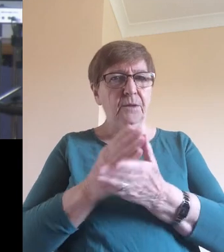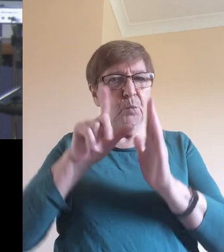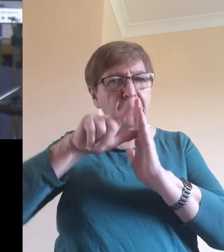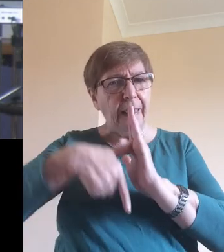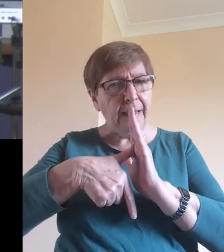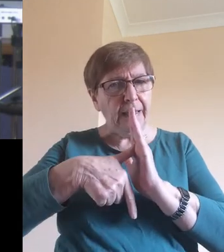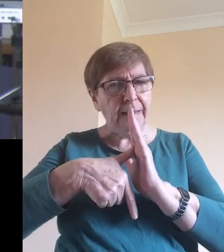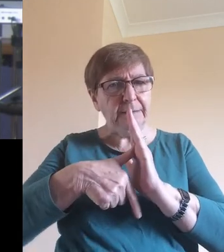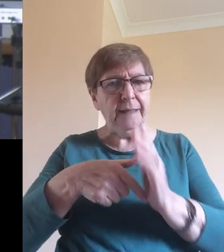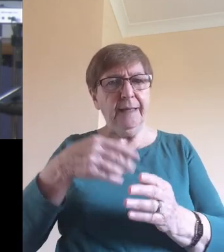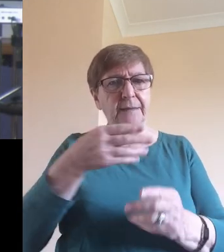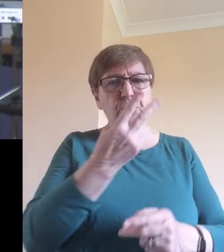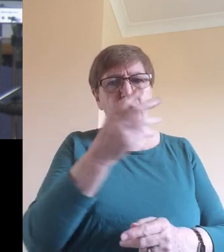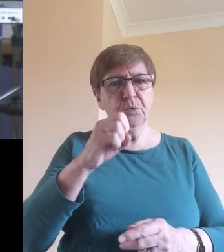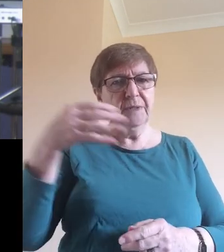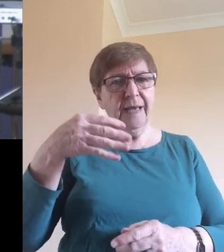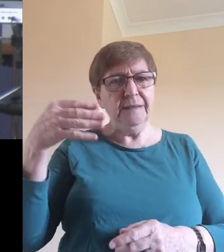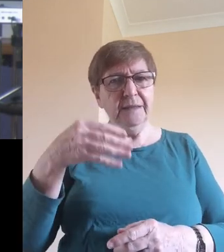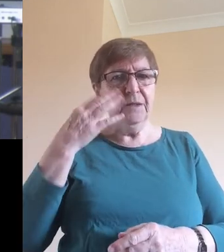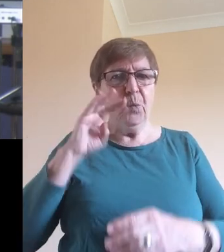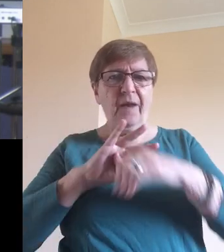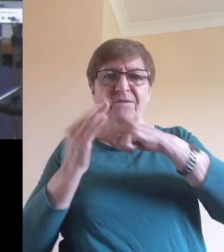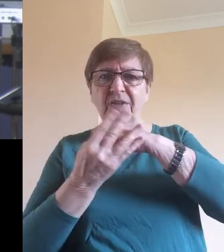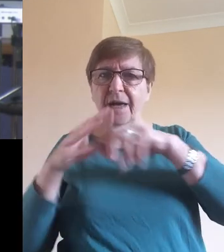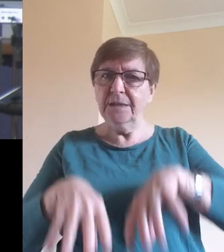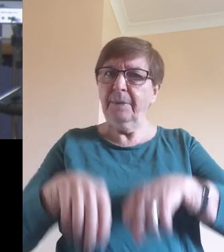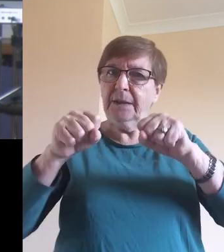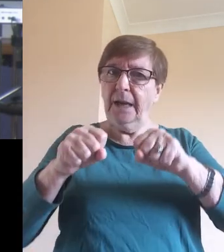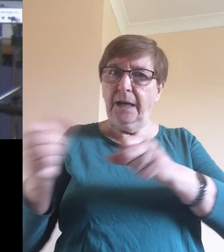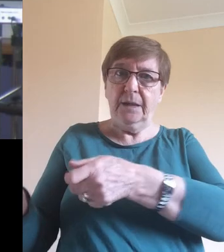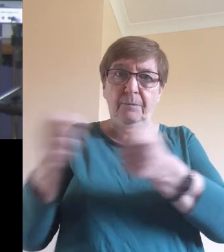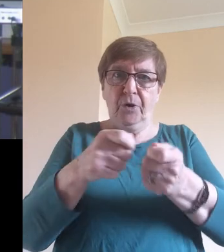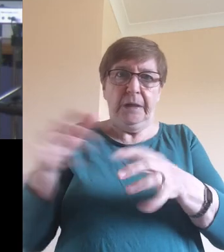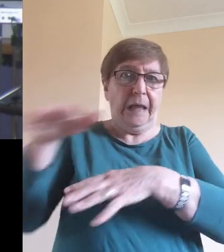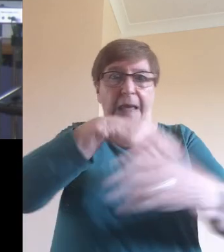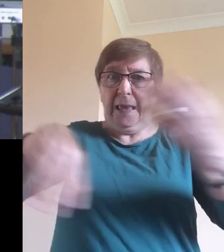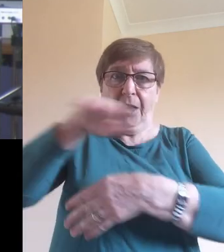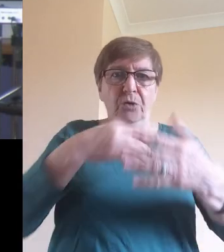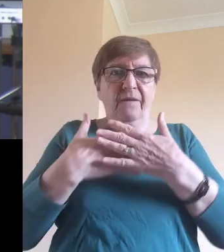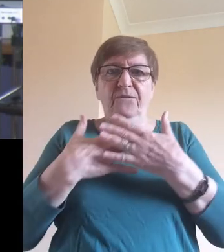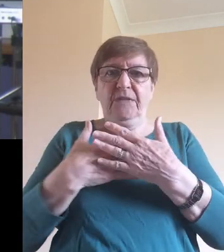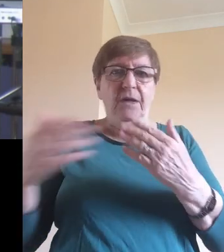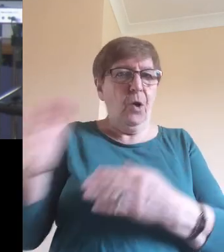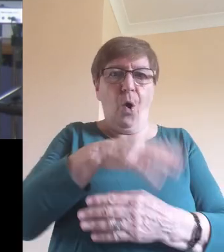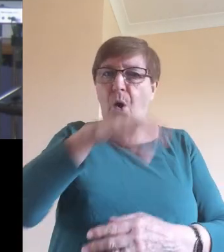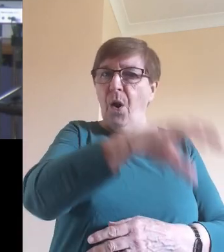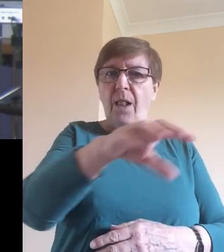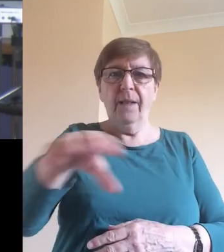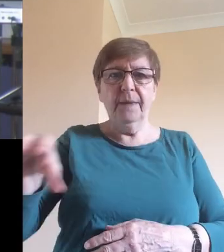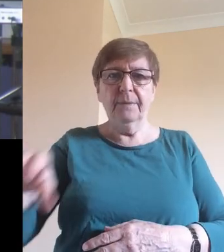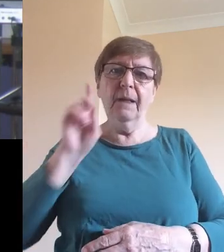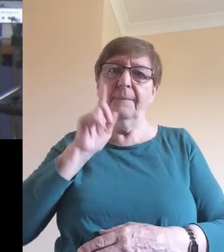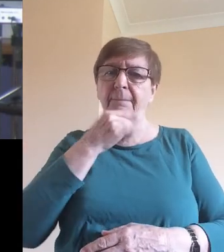in 19 when the virus began, bringing chaos and fear to all people each land. People